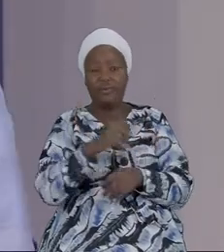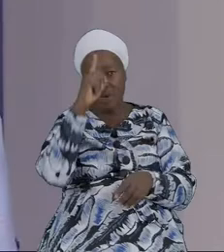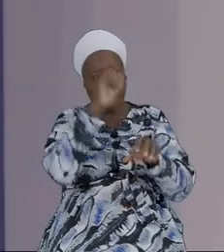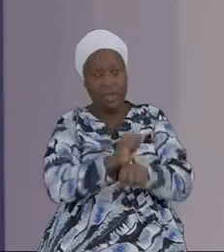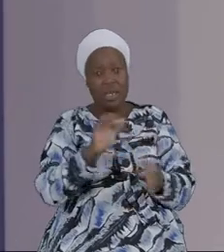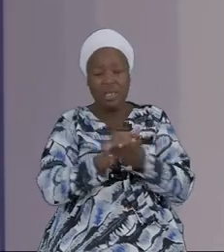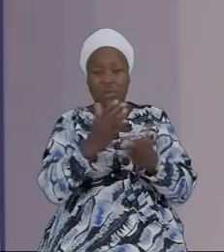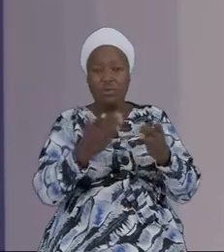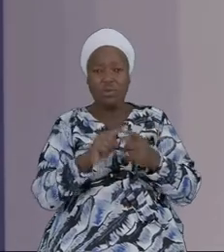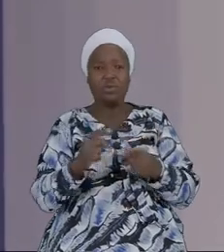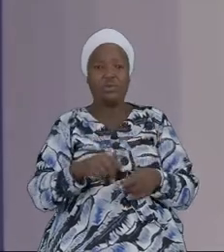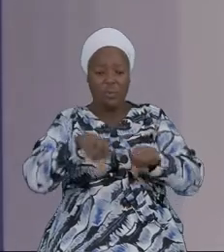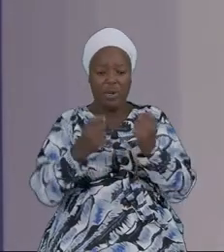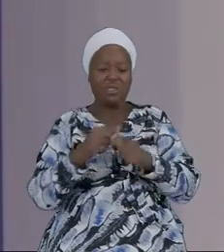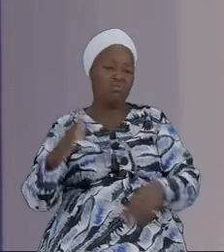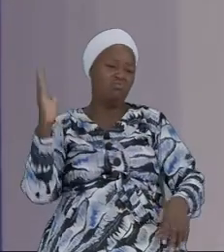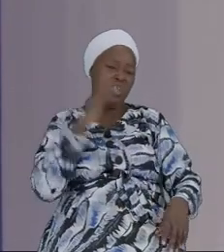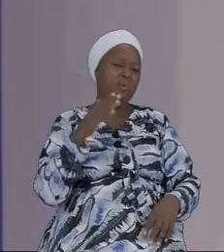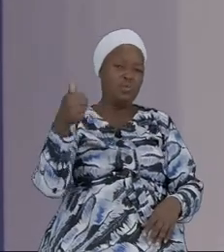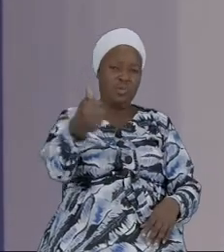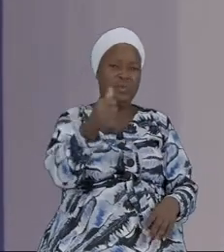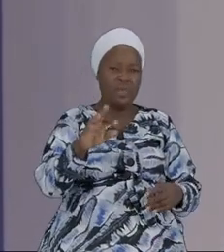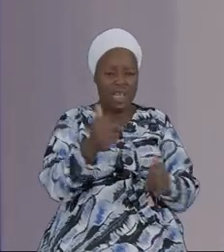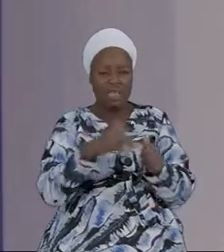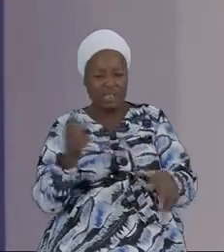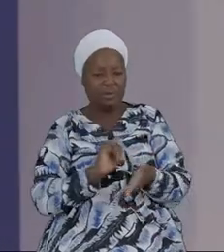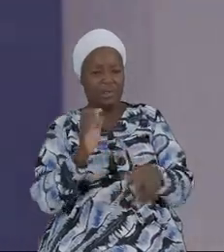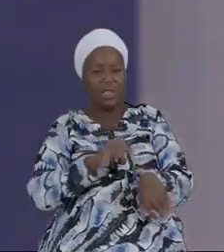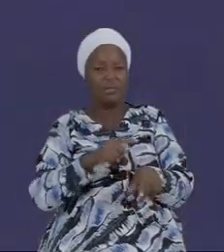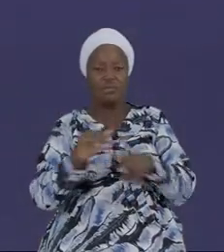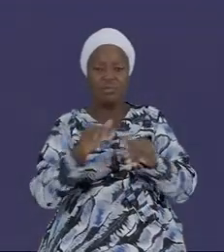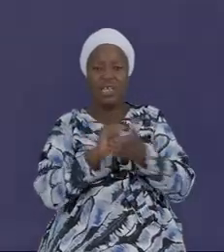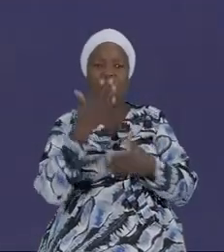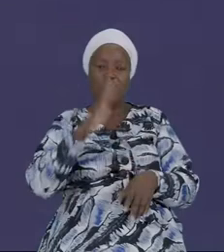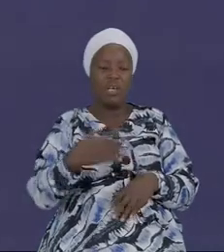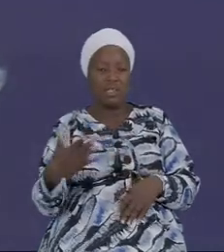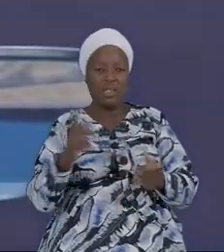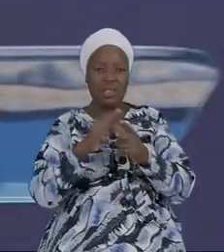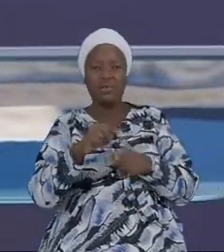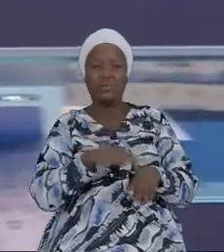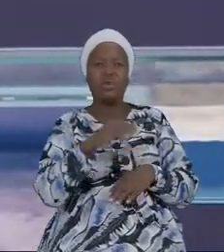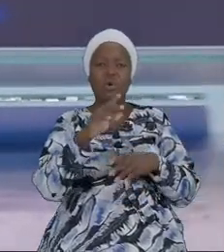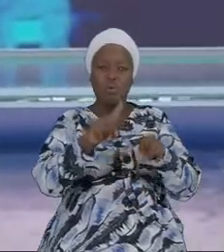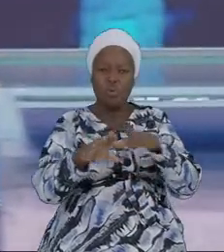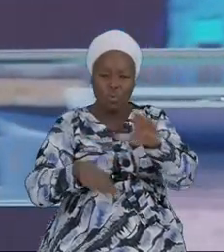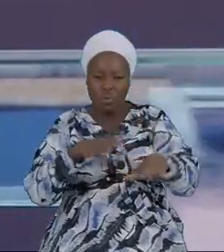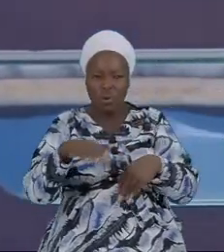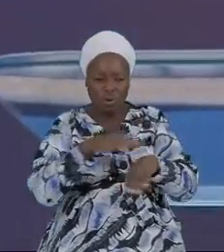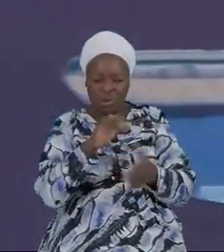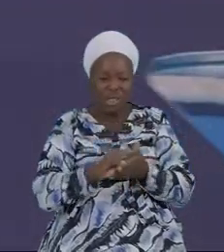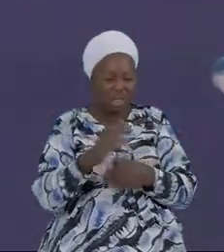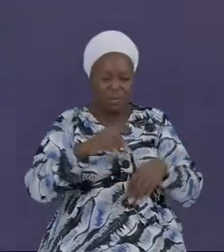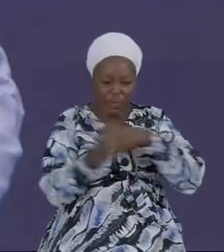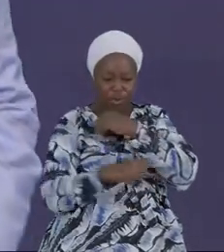break. You slap yourself every time you do that thing. You walk on pebbles every time you do that